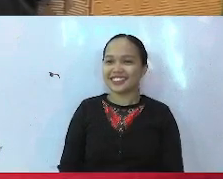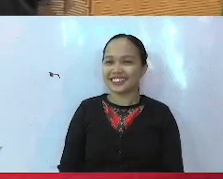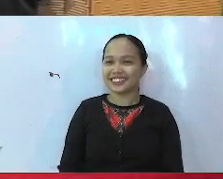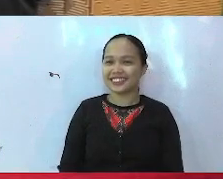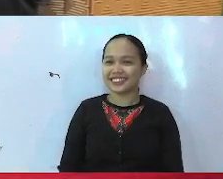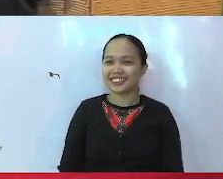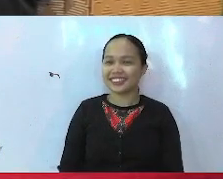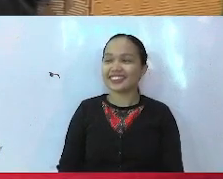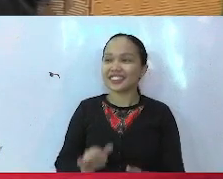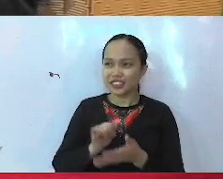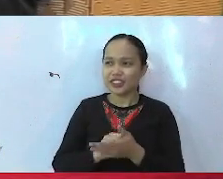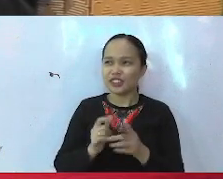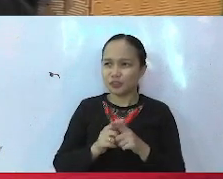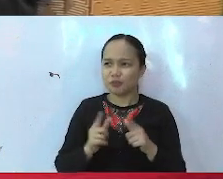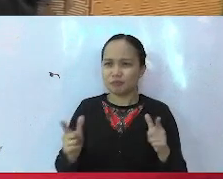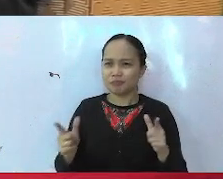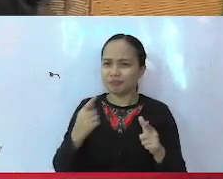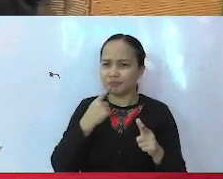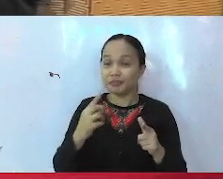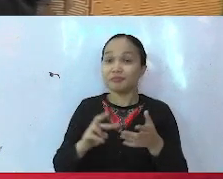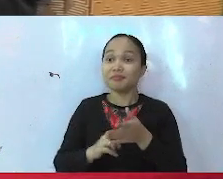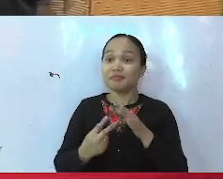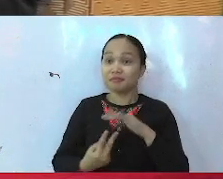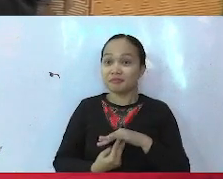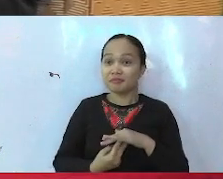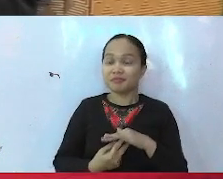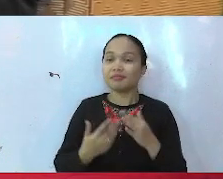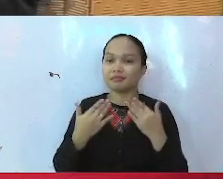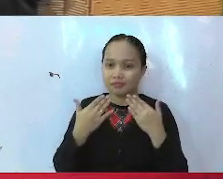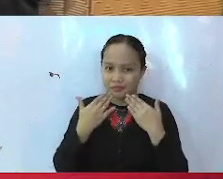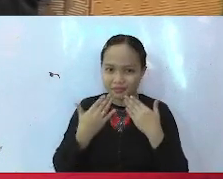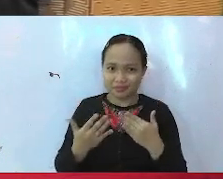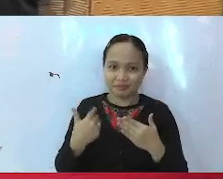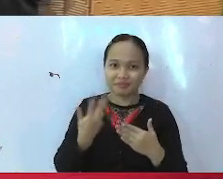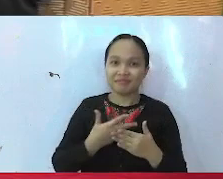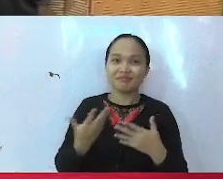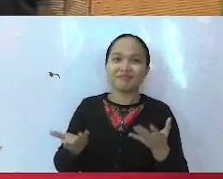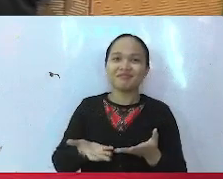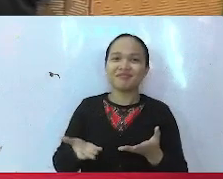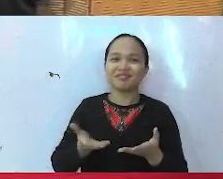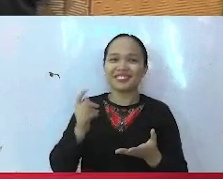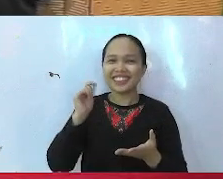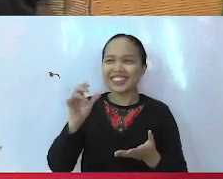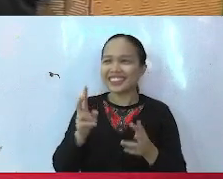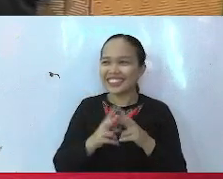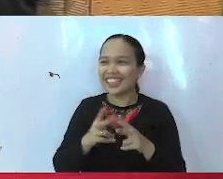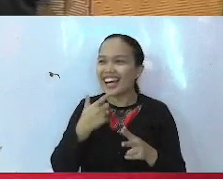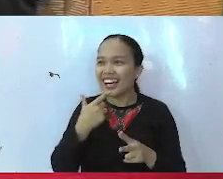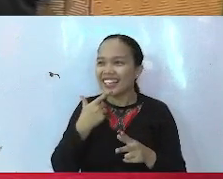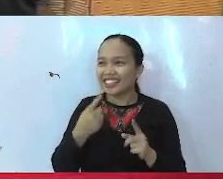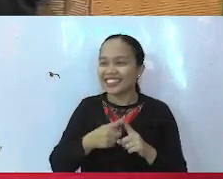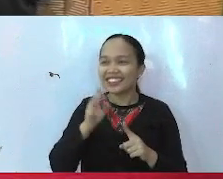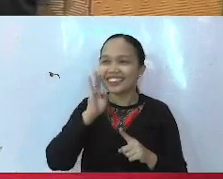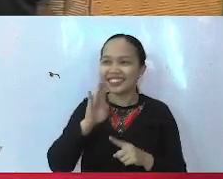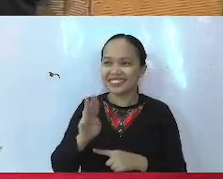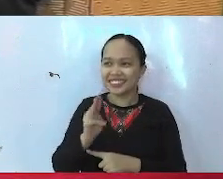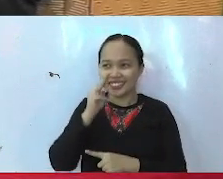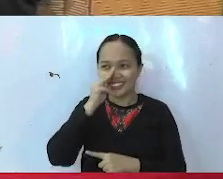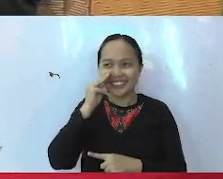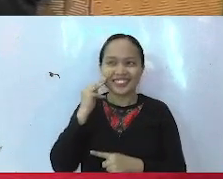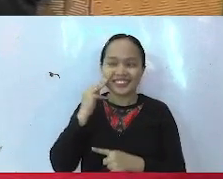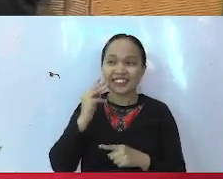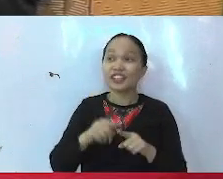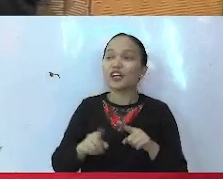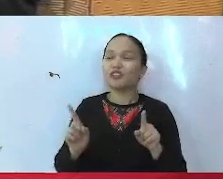Amen. It's a blessing that you are with us. They're laughing at Brother Maki. That's the comment section. All right.